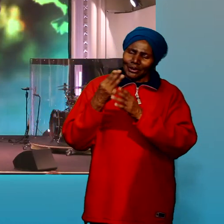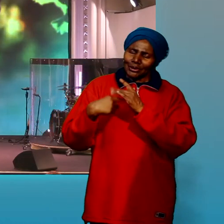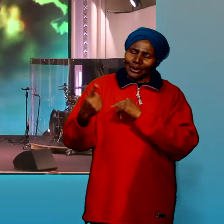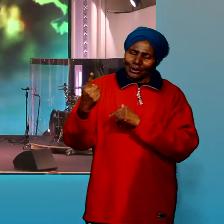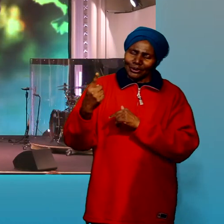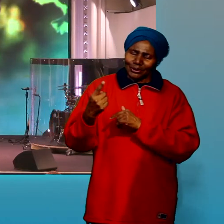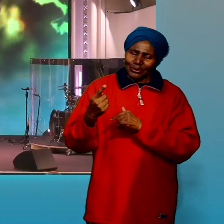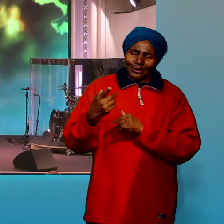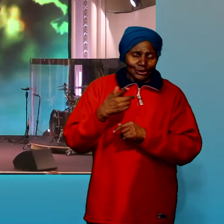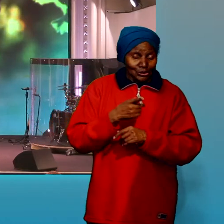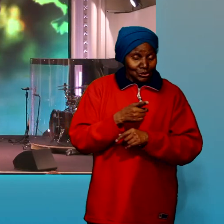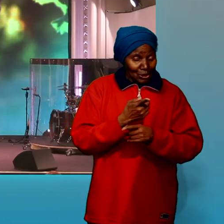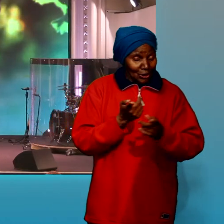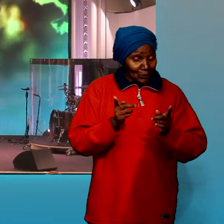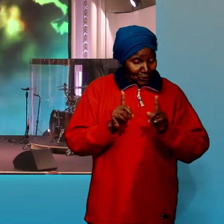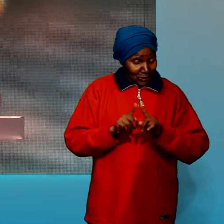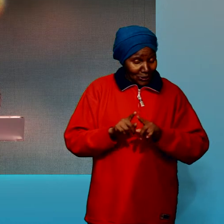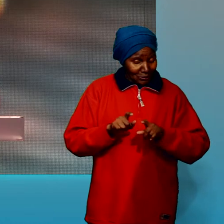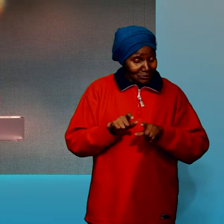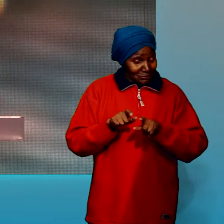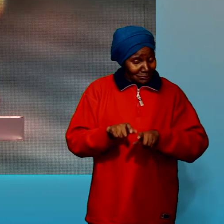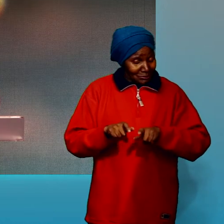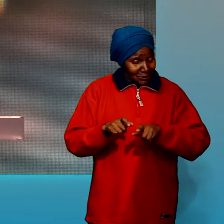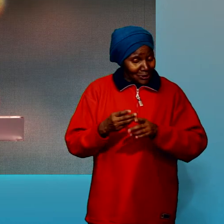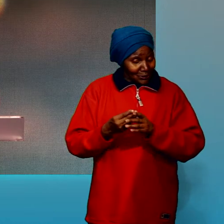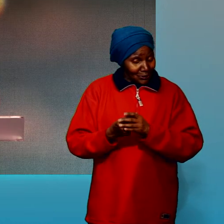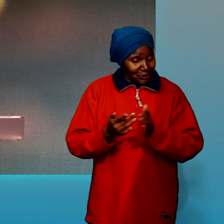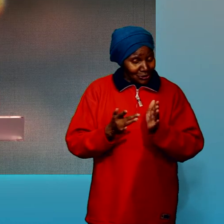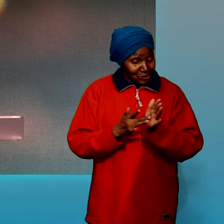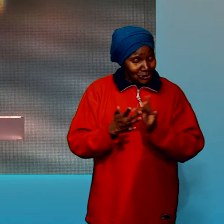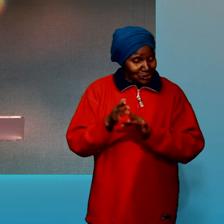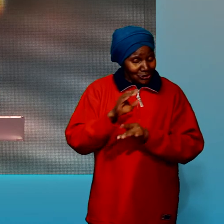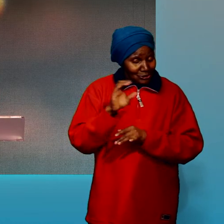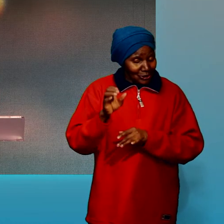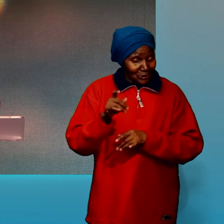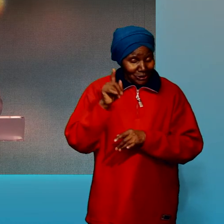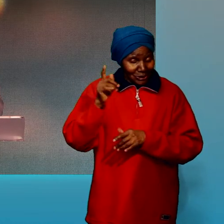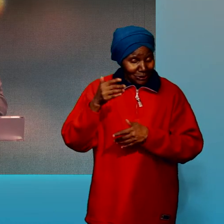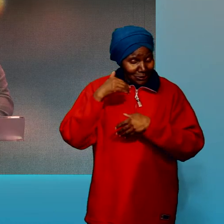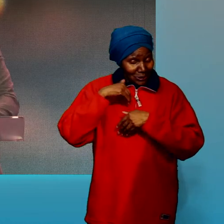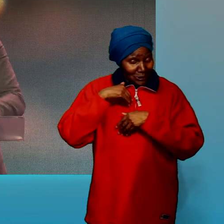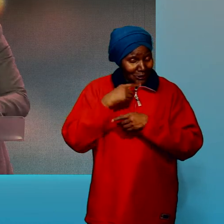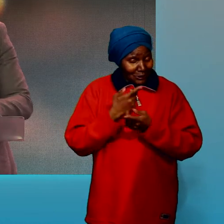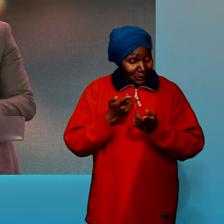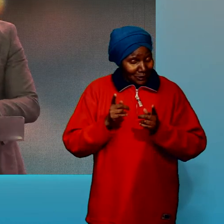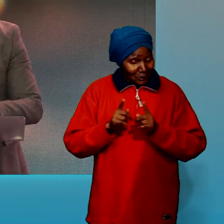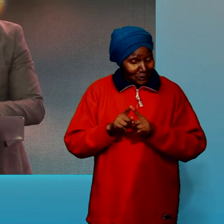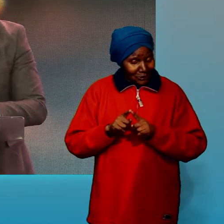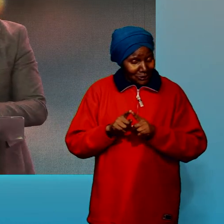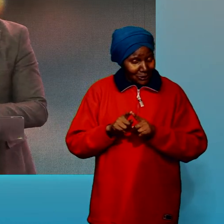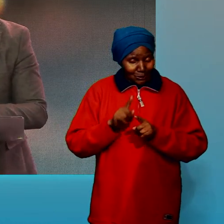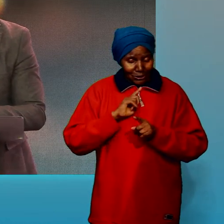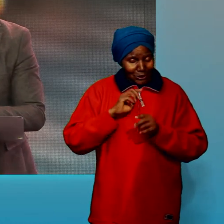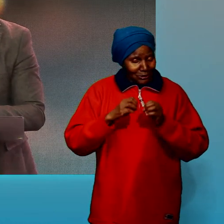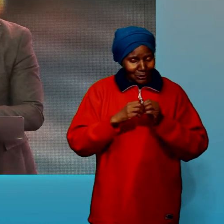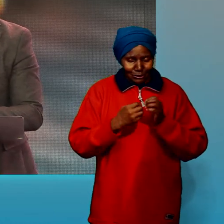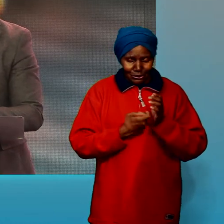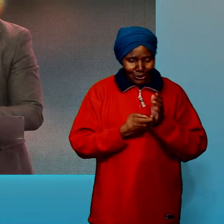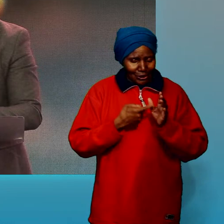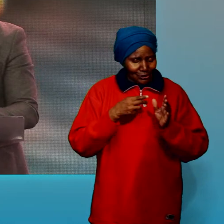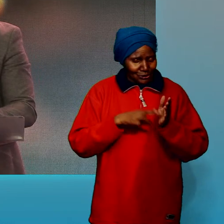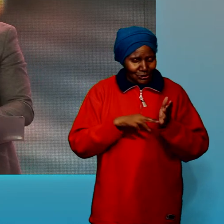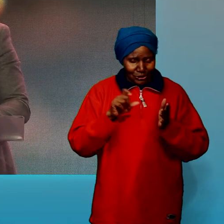abiding in Jesus Christ? Abide in me and I in you. As the branch cannot bear fruit